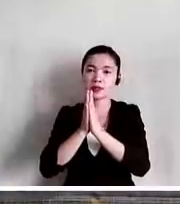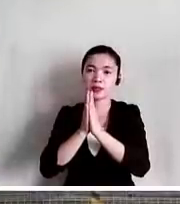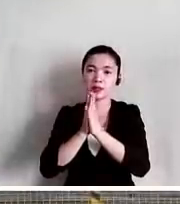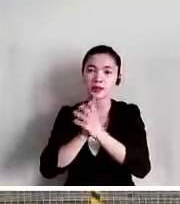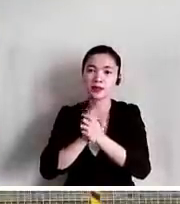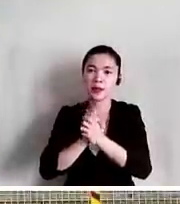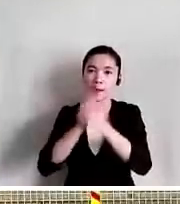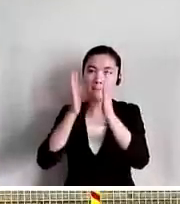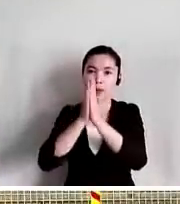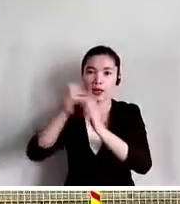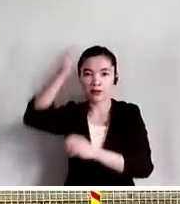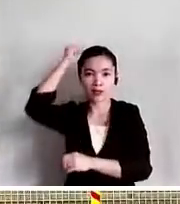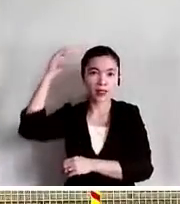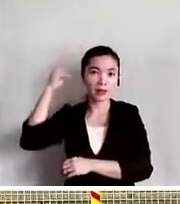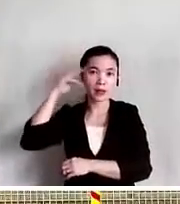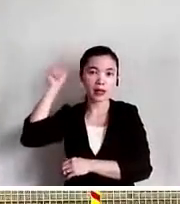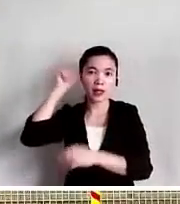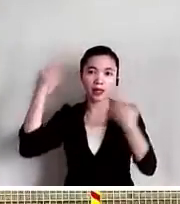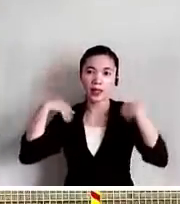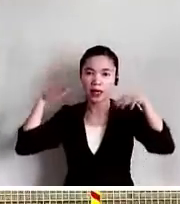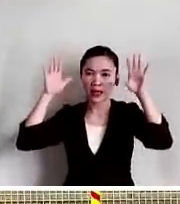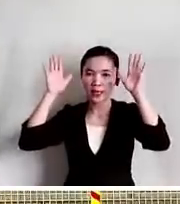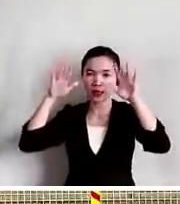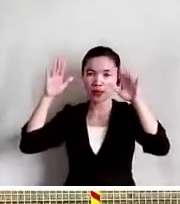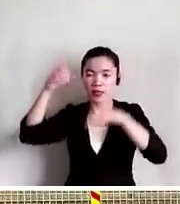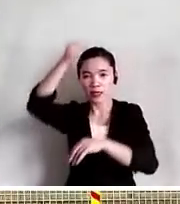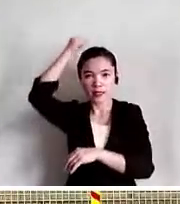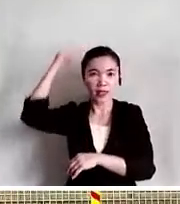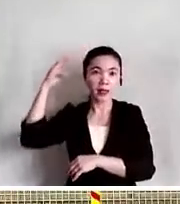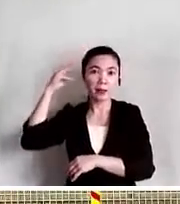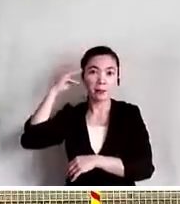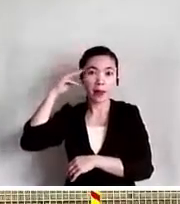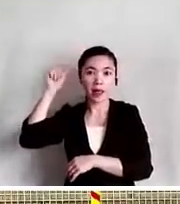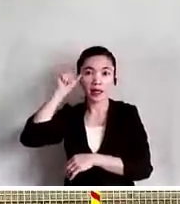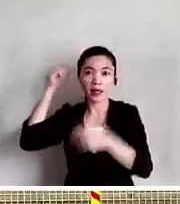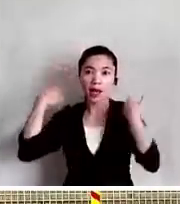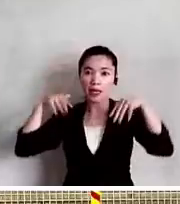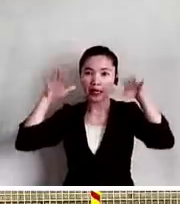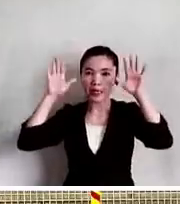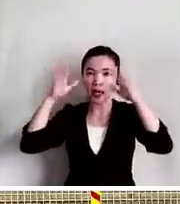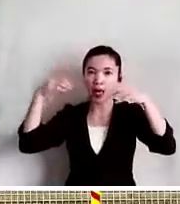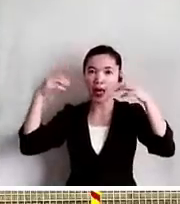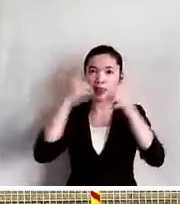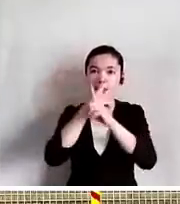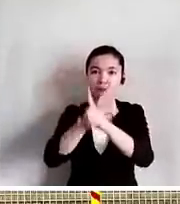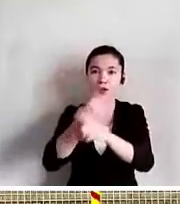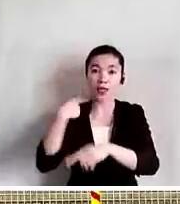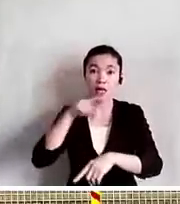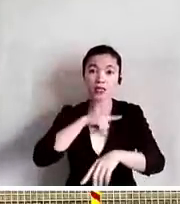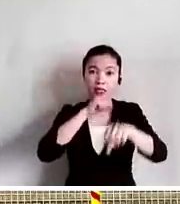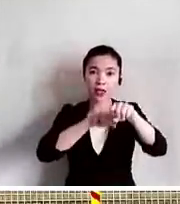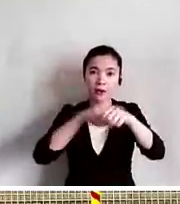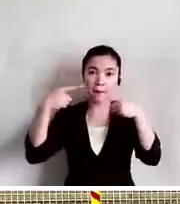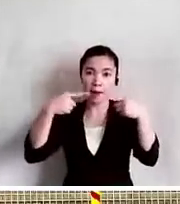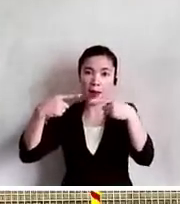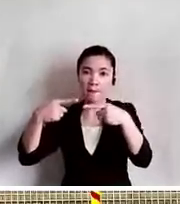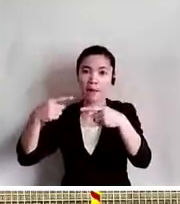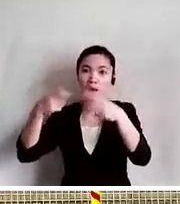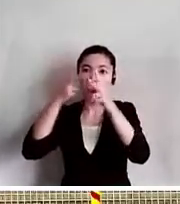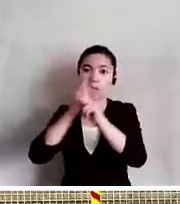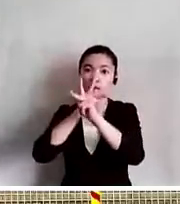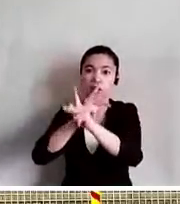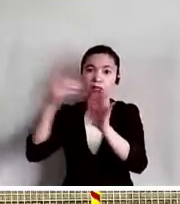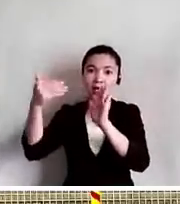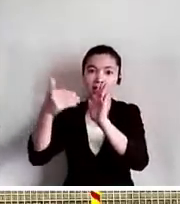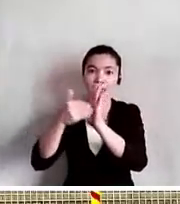Saint Michael the Archangel. Saint Michael the Archangel, defend us in battle. Be our protection against the wickedness